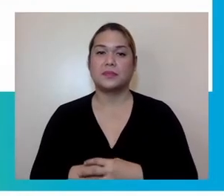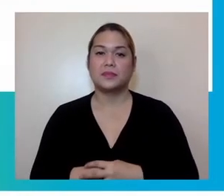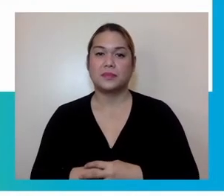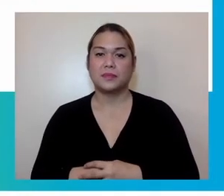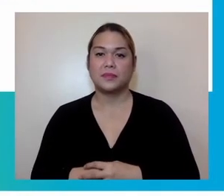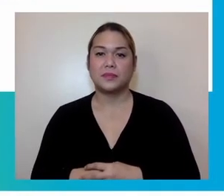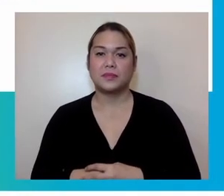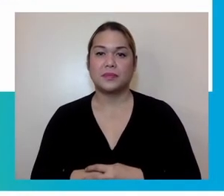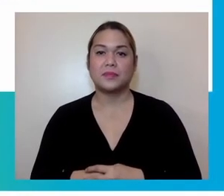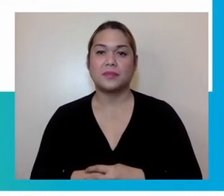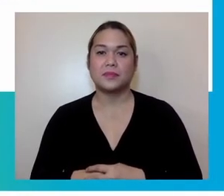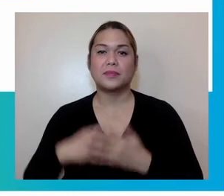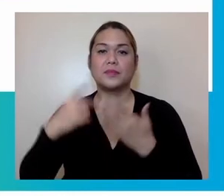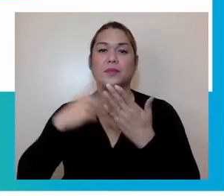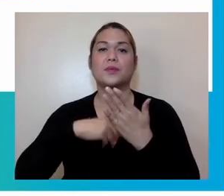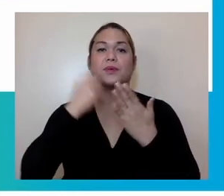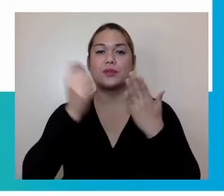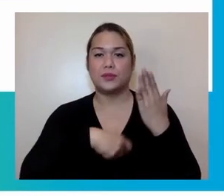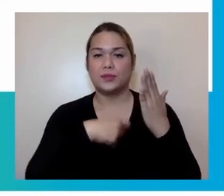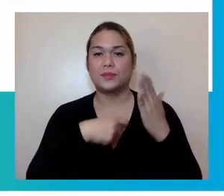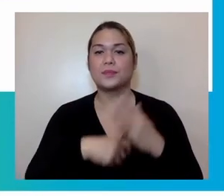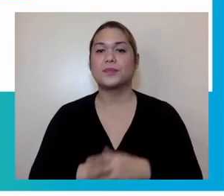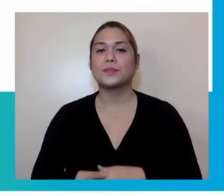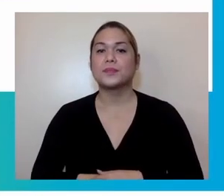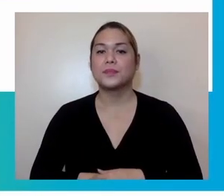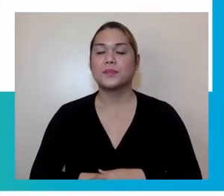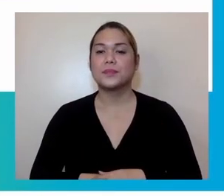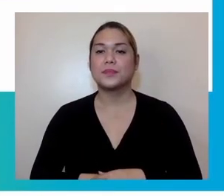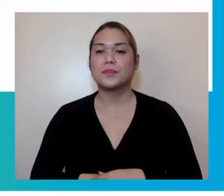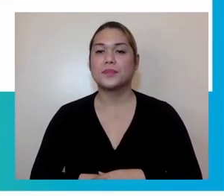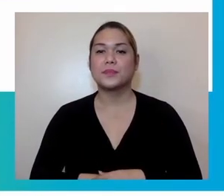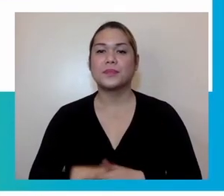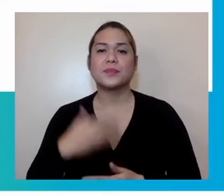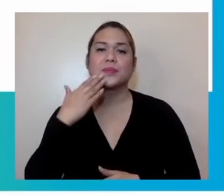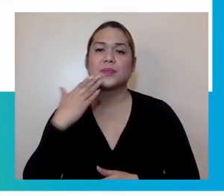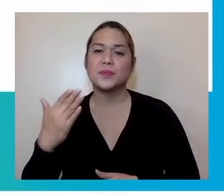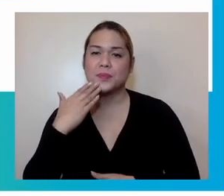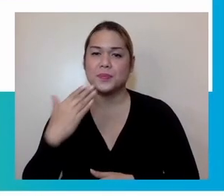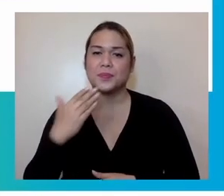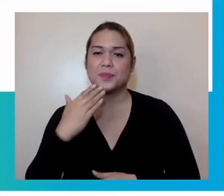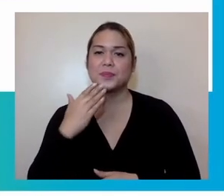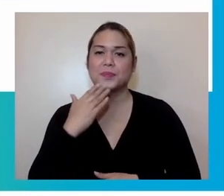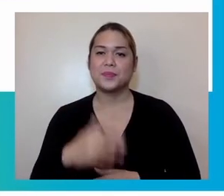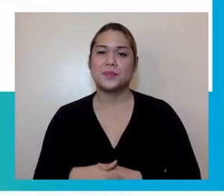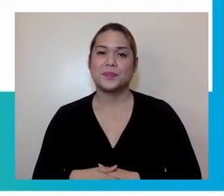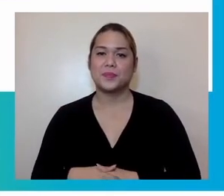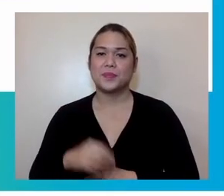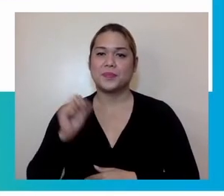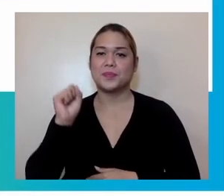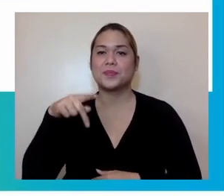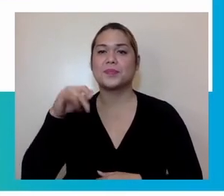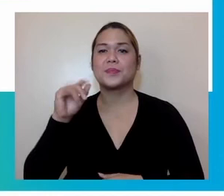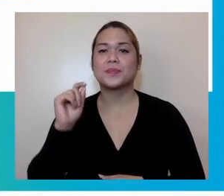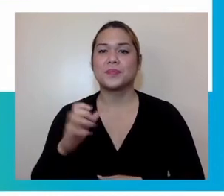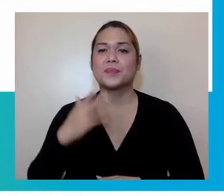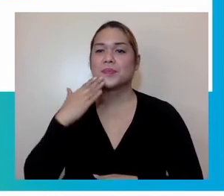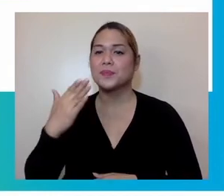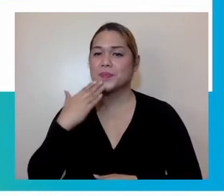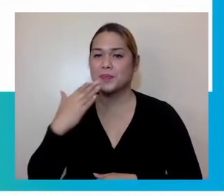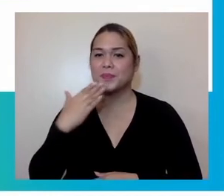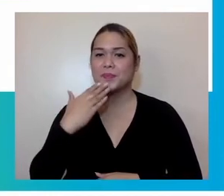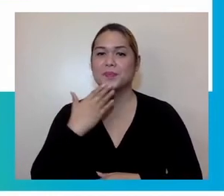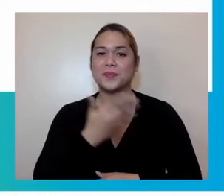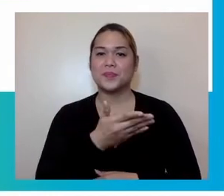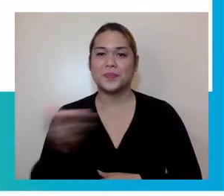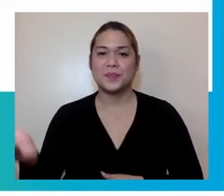Thank you, Sophie. Thank you to NGO Forum on ADB for the invitation to share views in regard